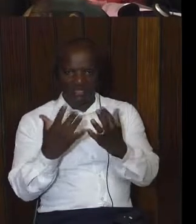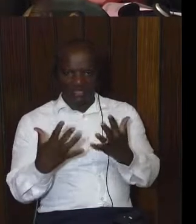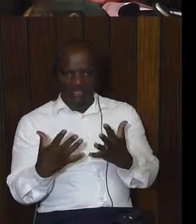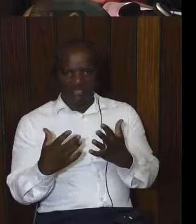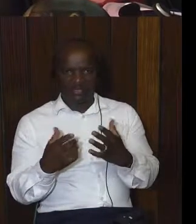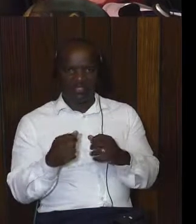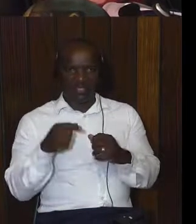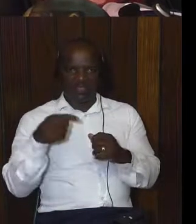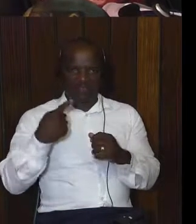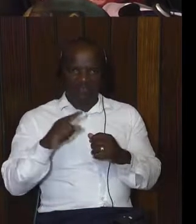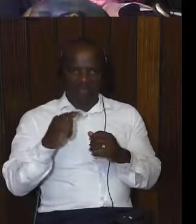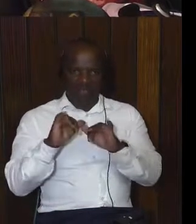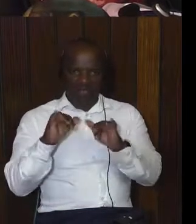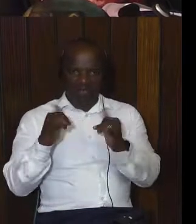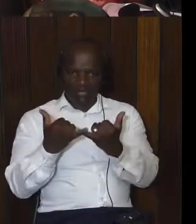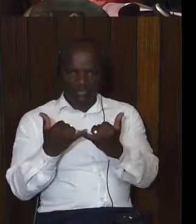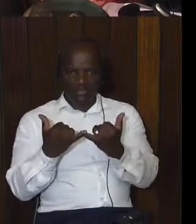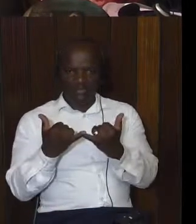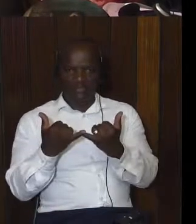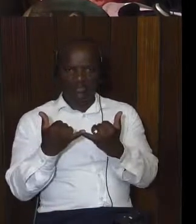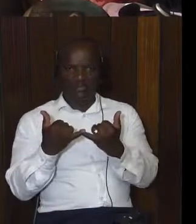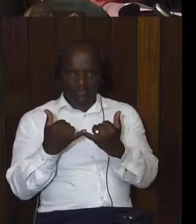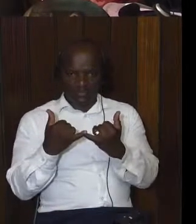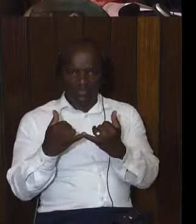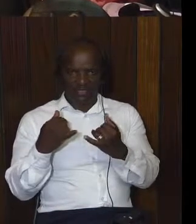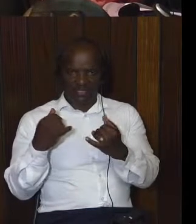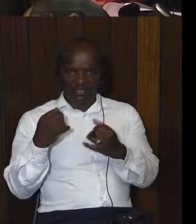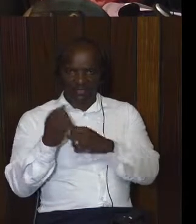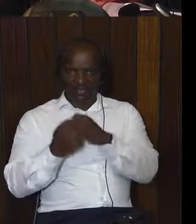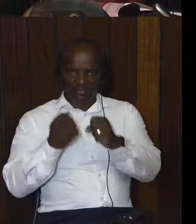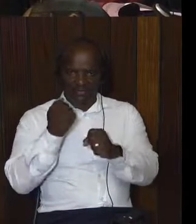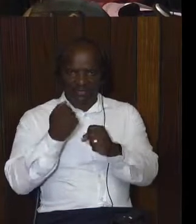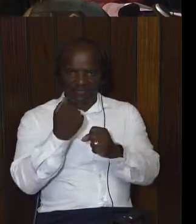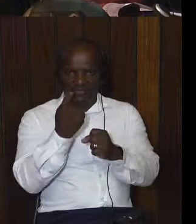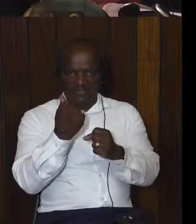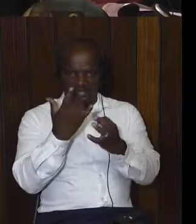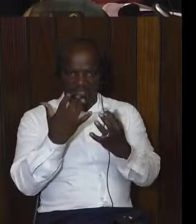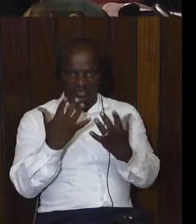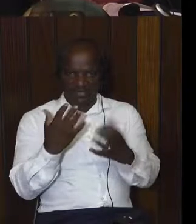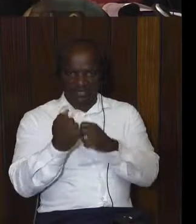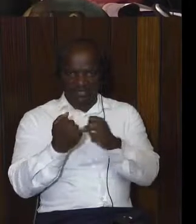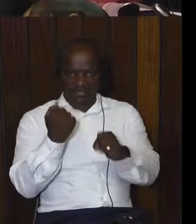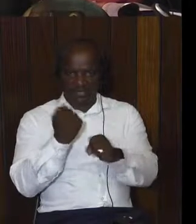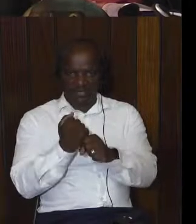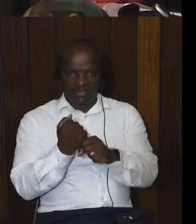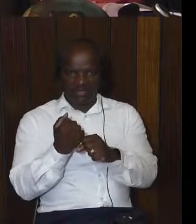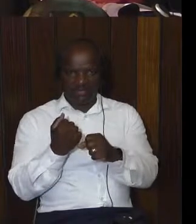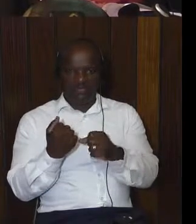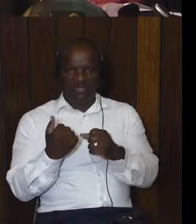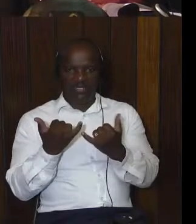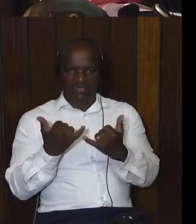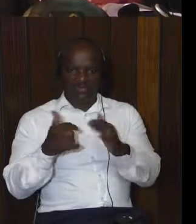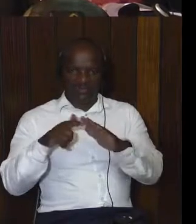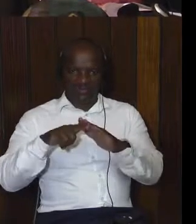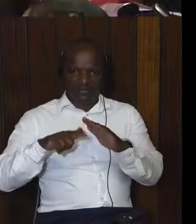entity. For the financial year under review, we've adjusted our budget downward